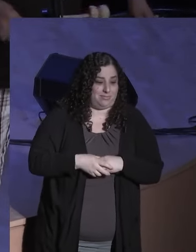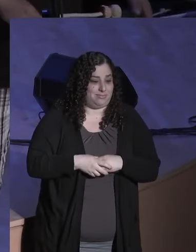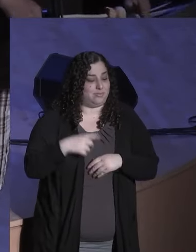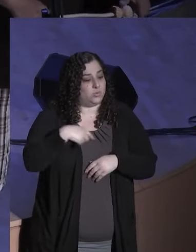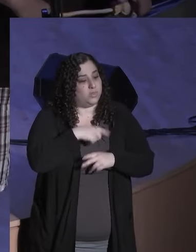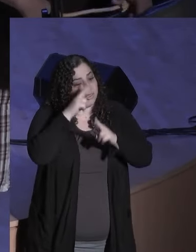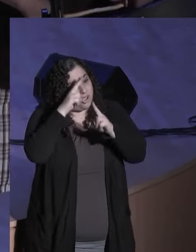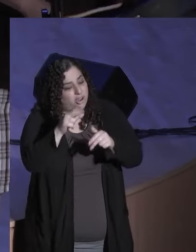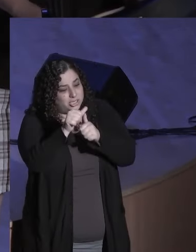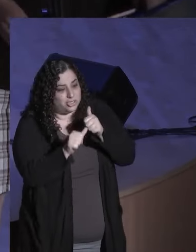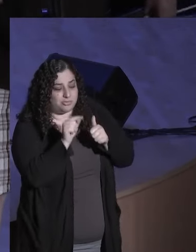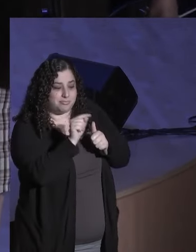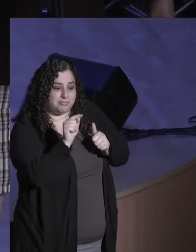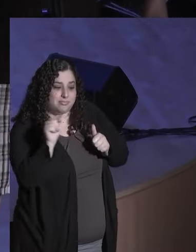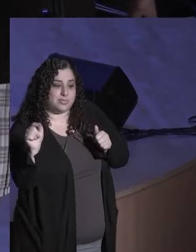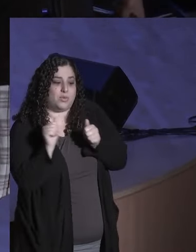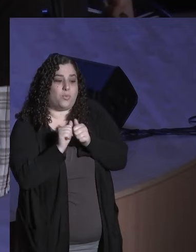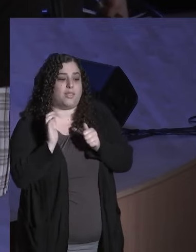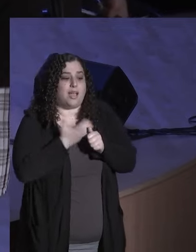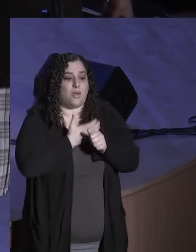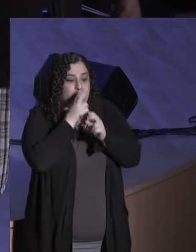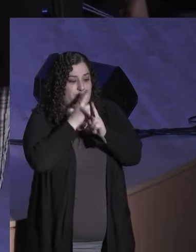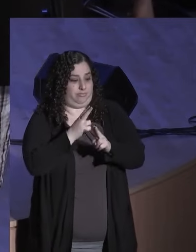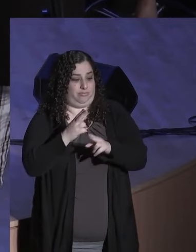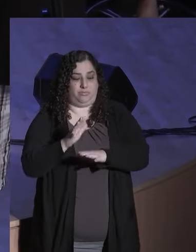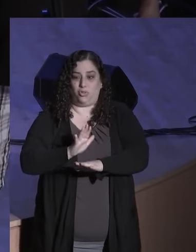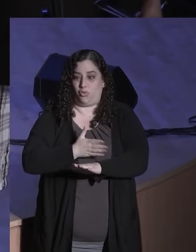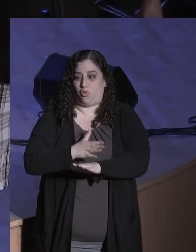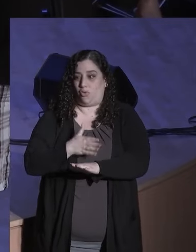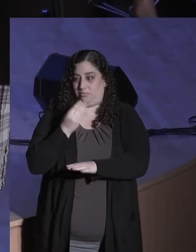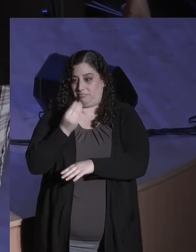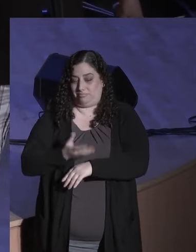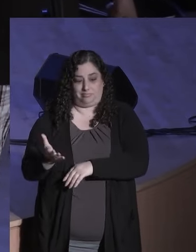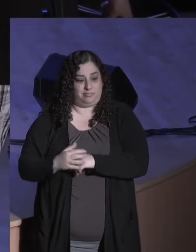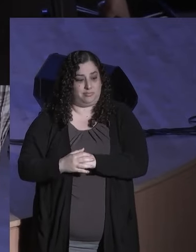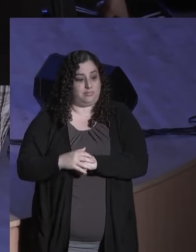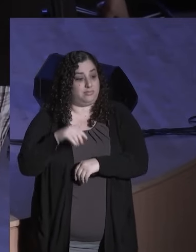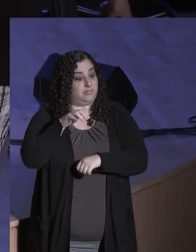we translate it to English, it means let us greatly respect one another.